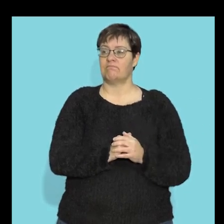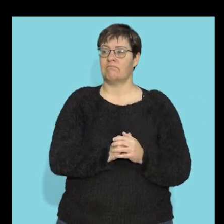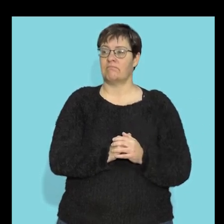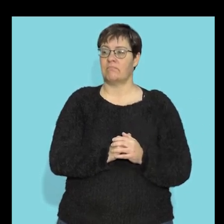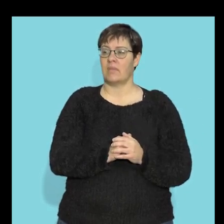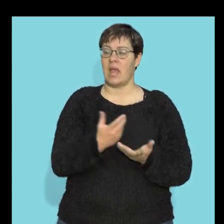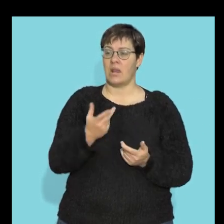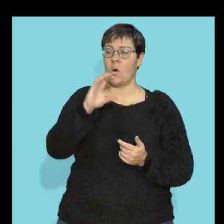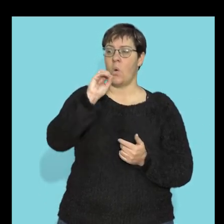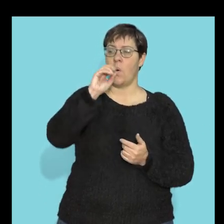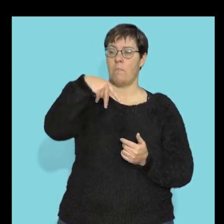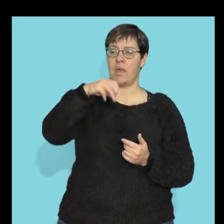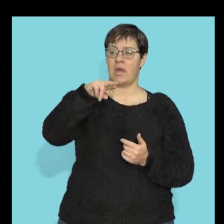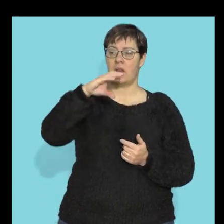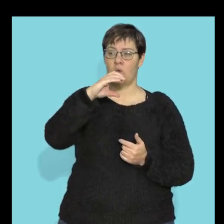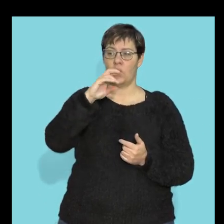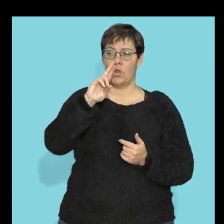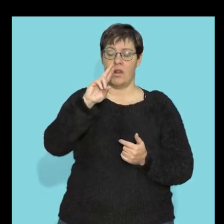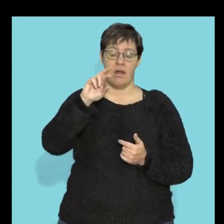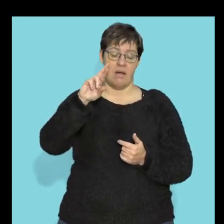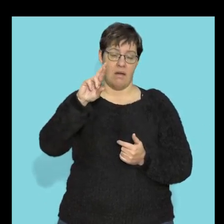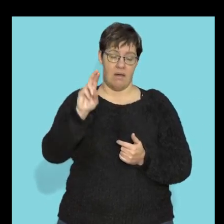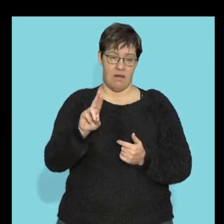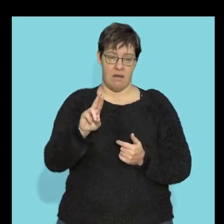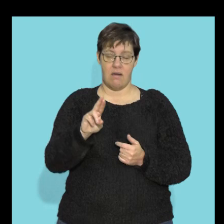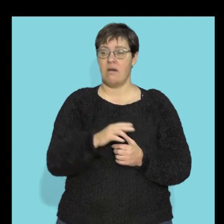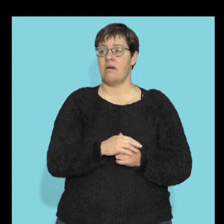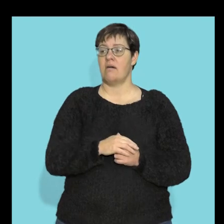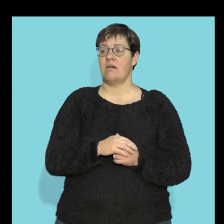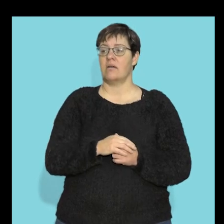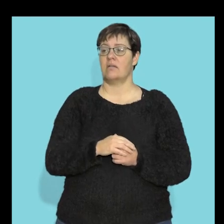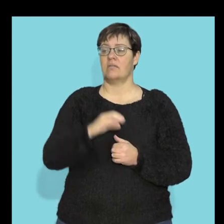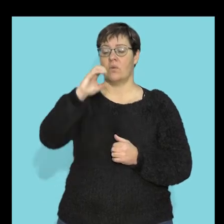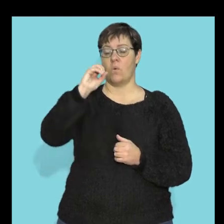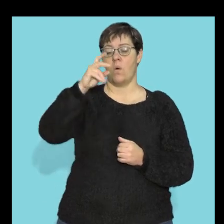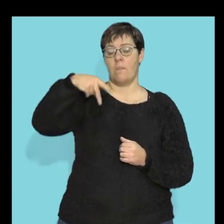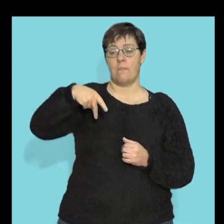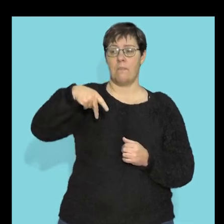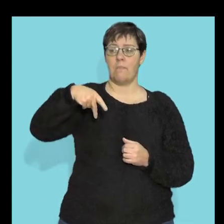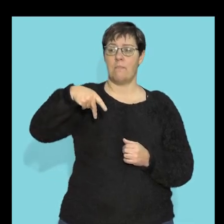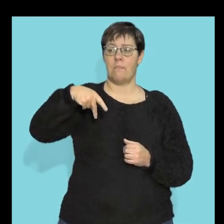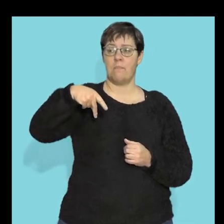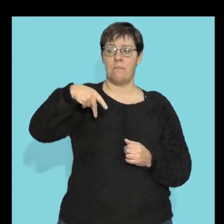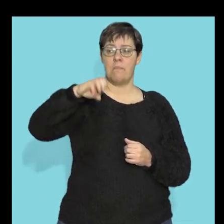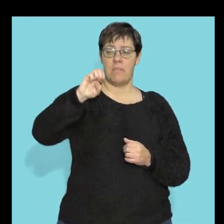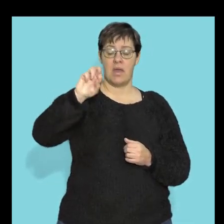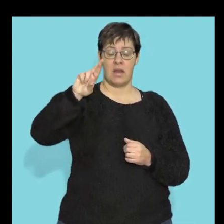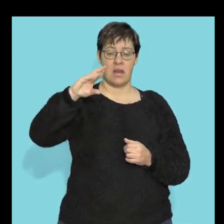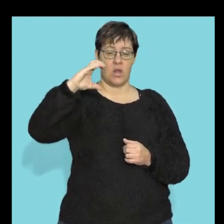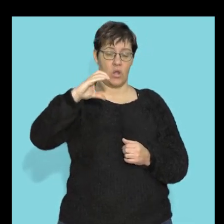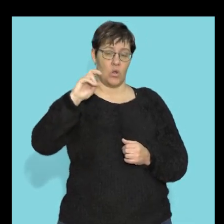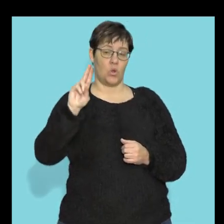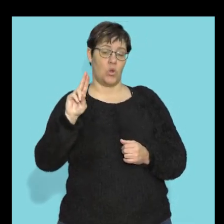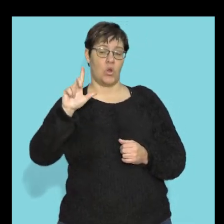the mouth, and 2 is going to be the apicular cavity over here. So that's this part when